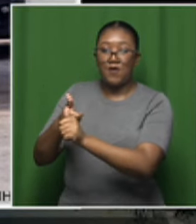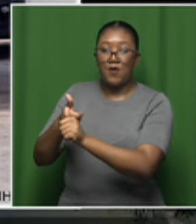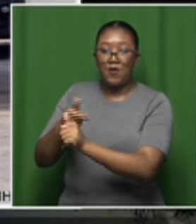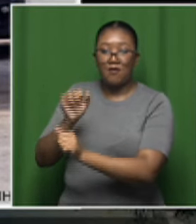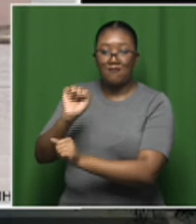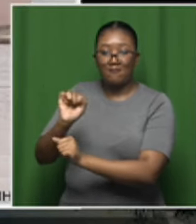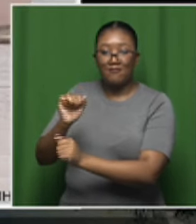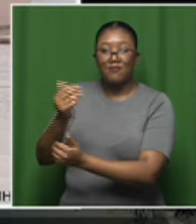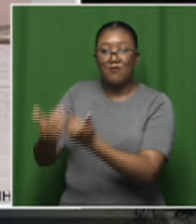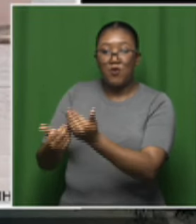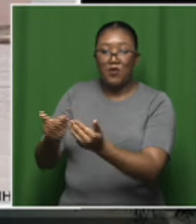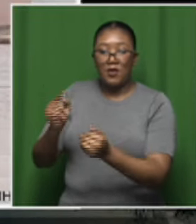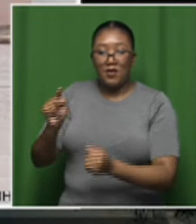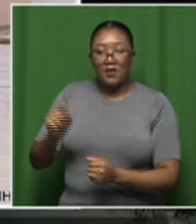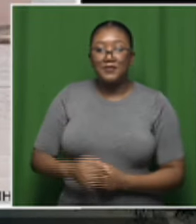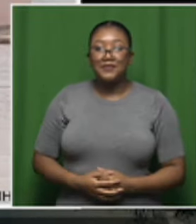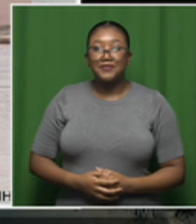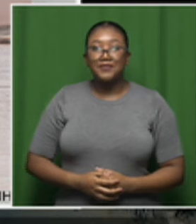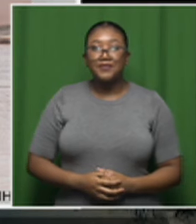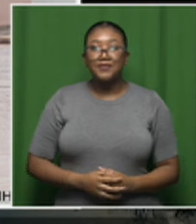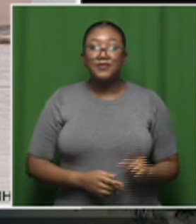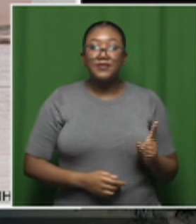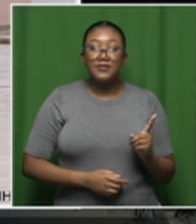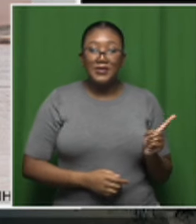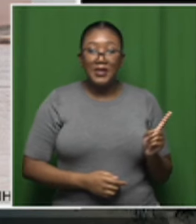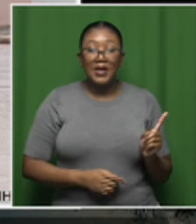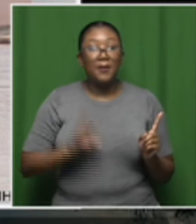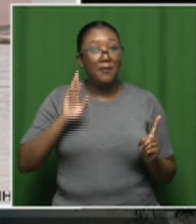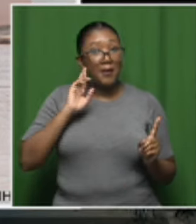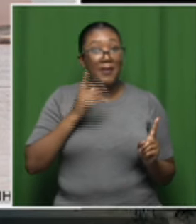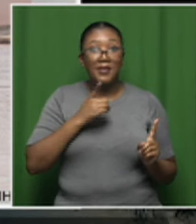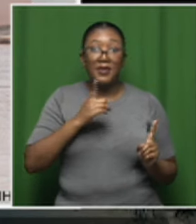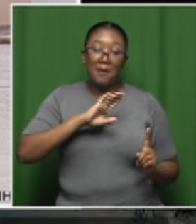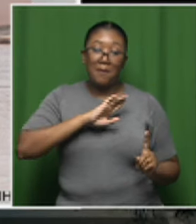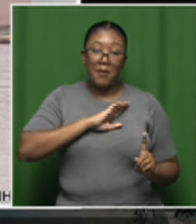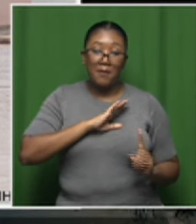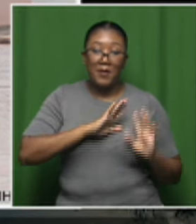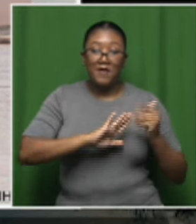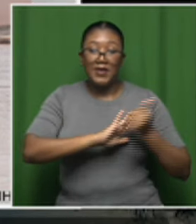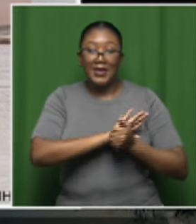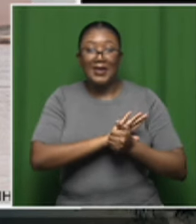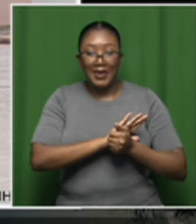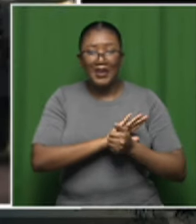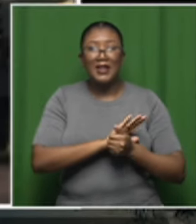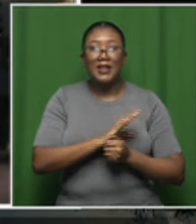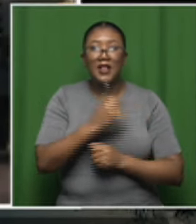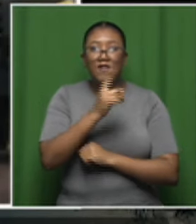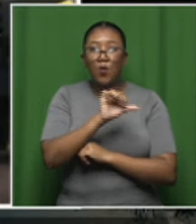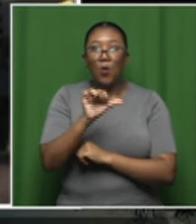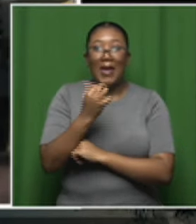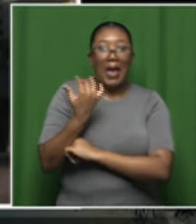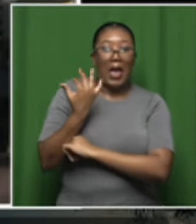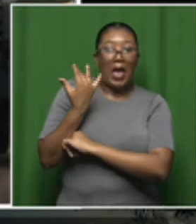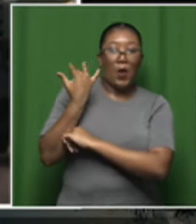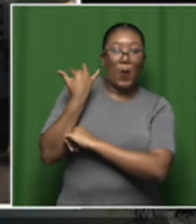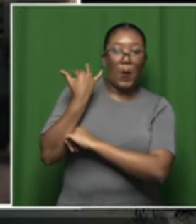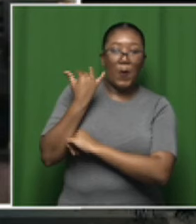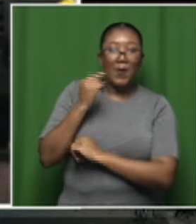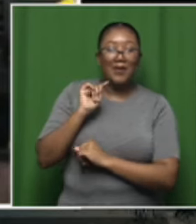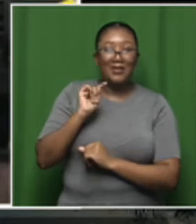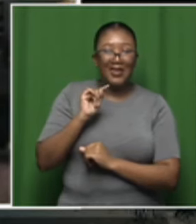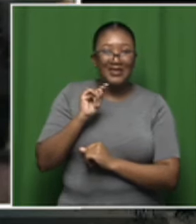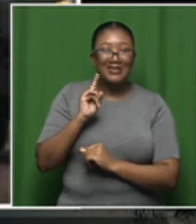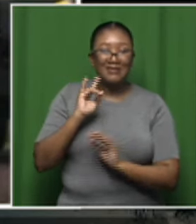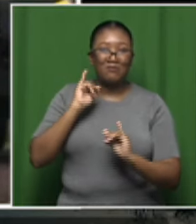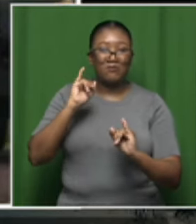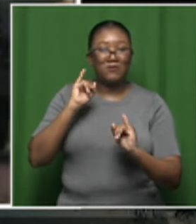recall, because they were killed some few weeks ago, and the situation in that country is terrible. There are processes that